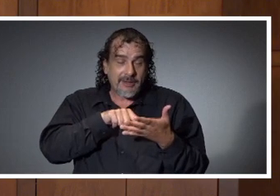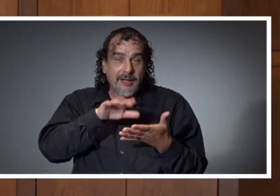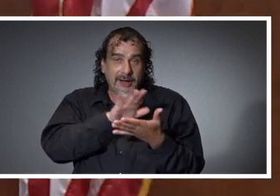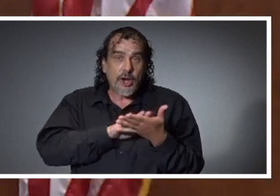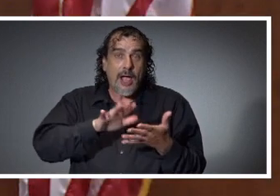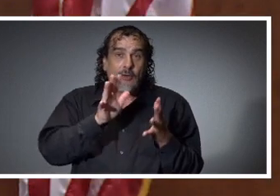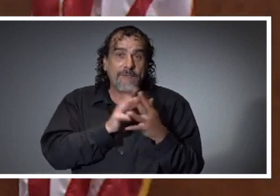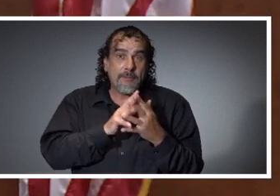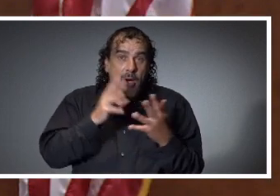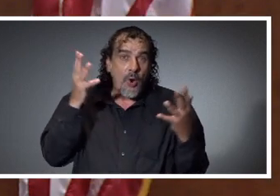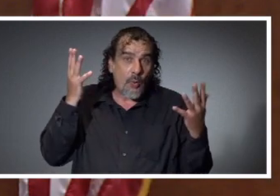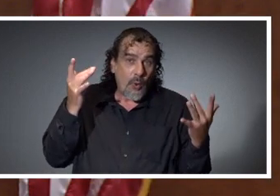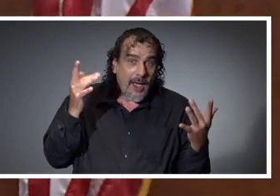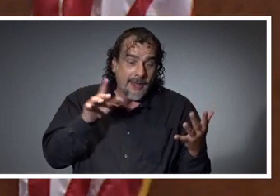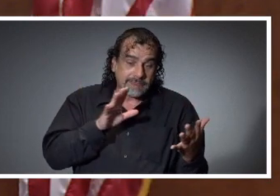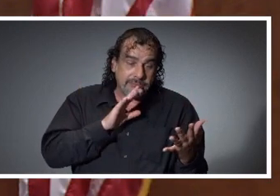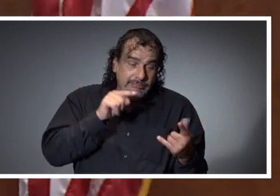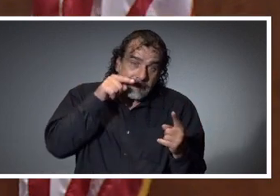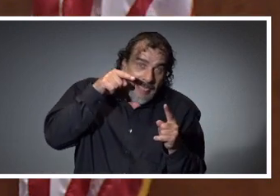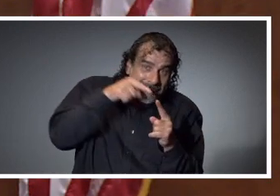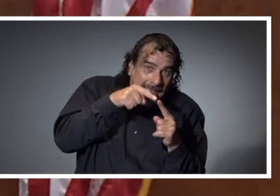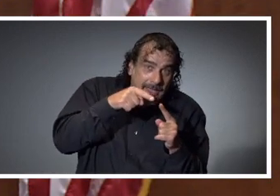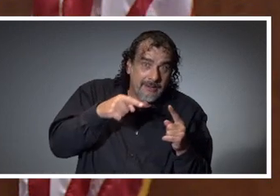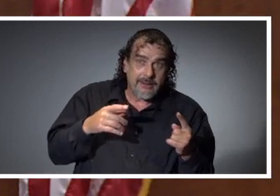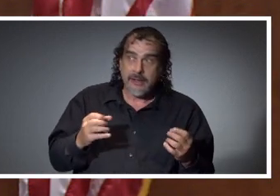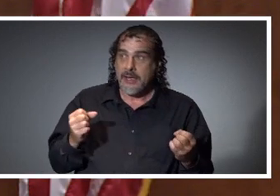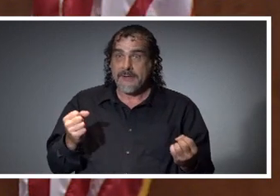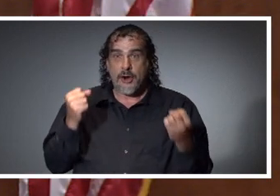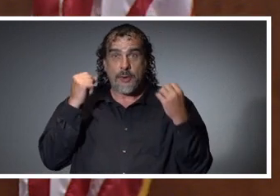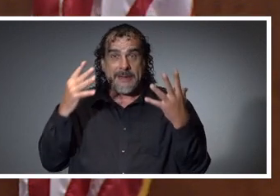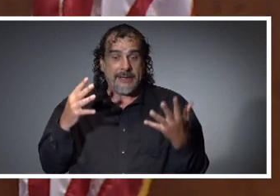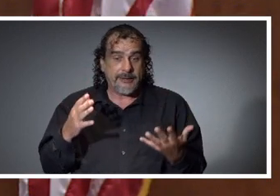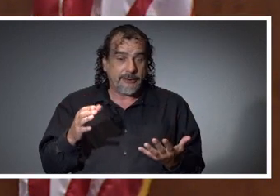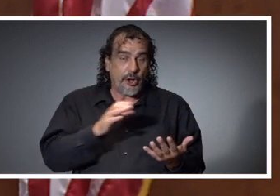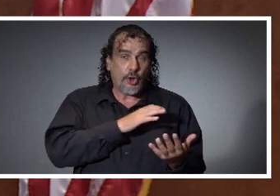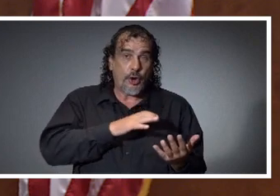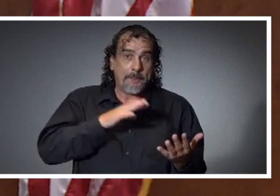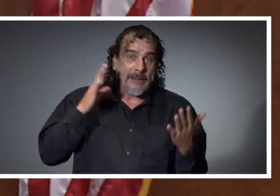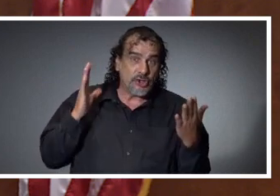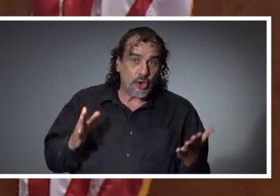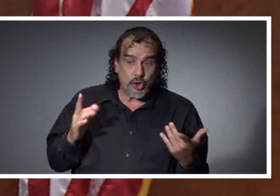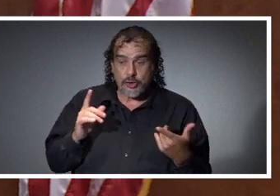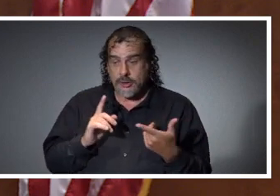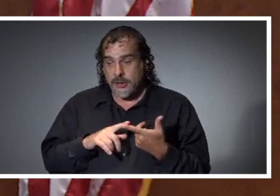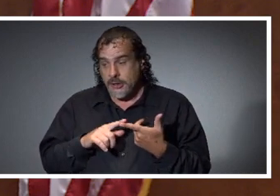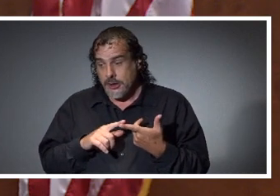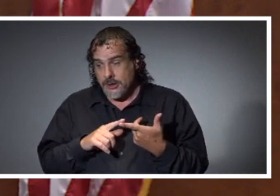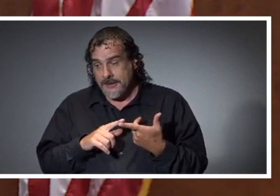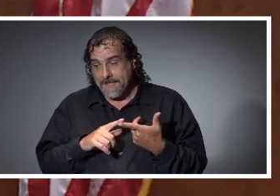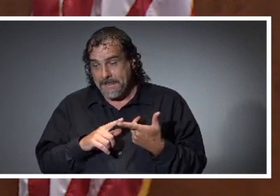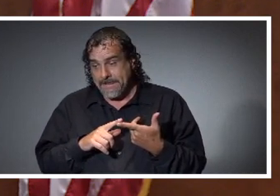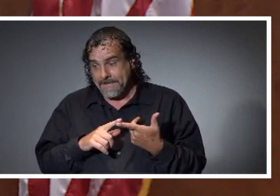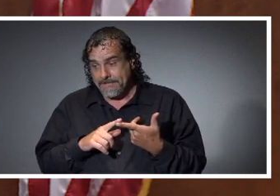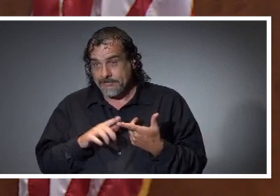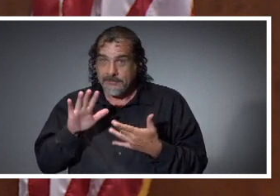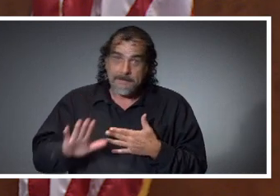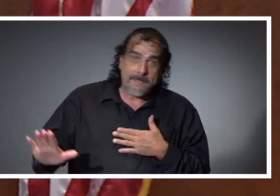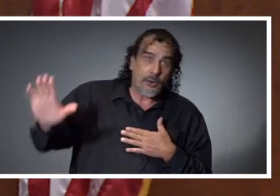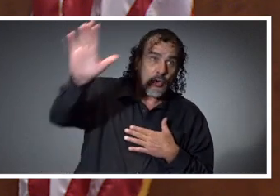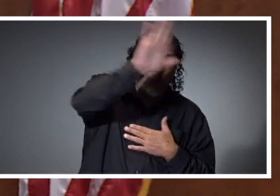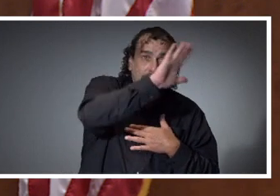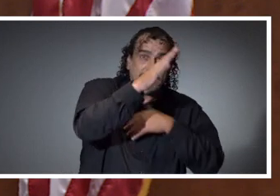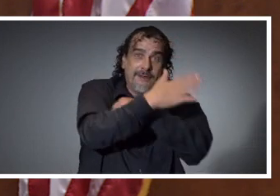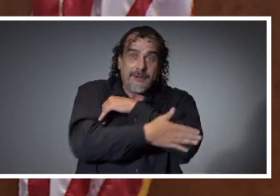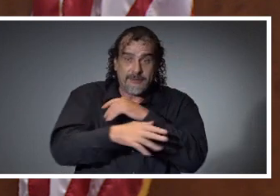many different commissioners and across the country that are certainly looking at